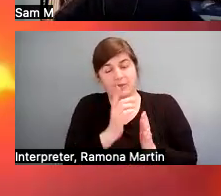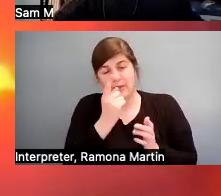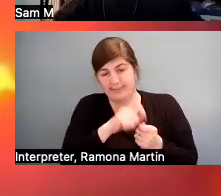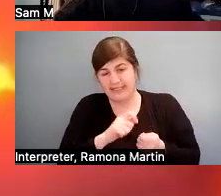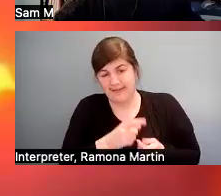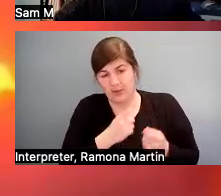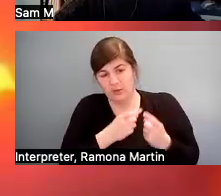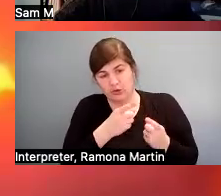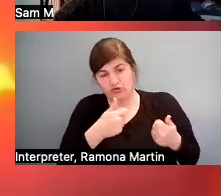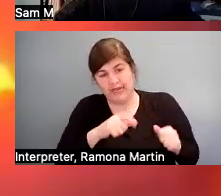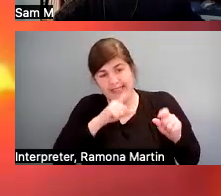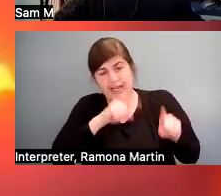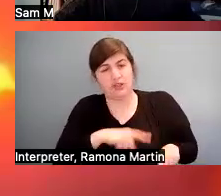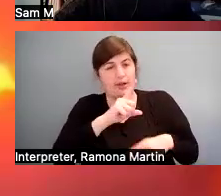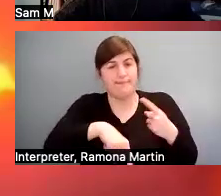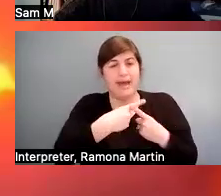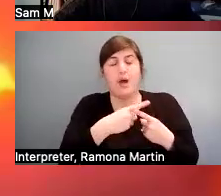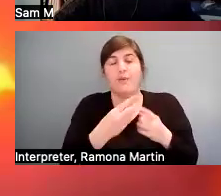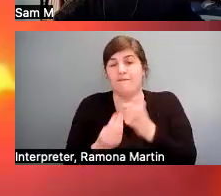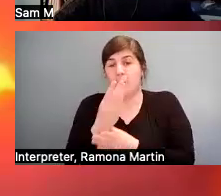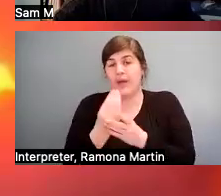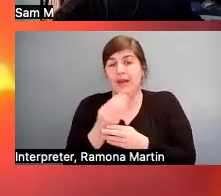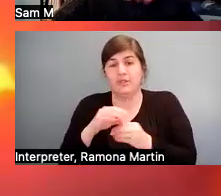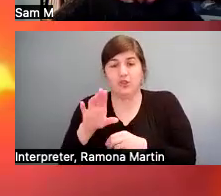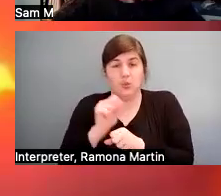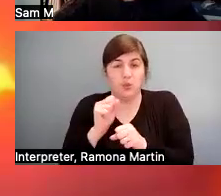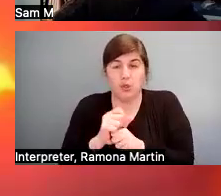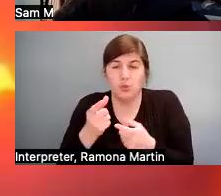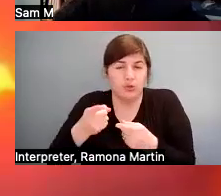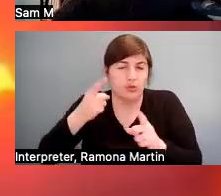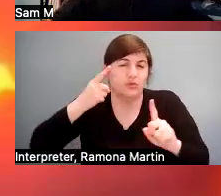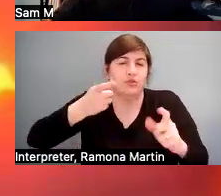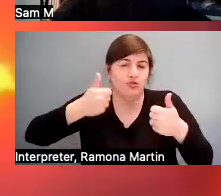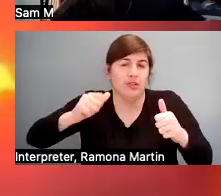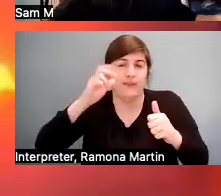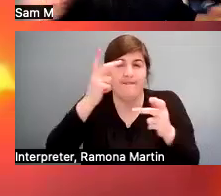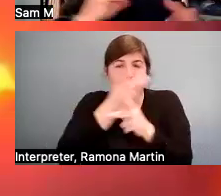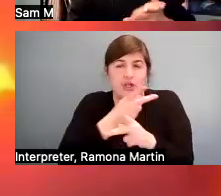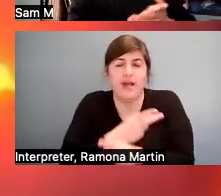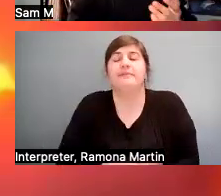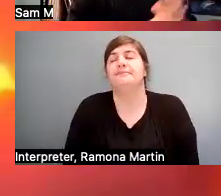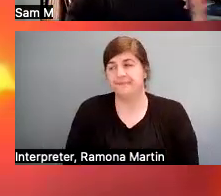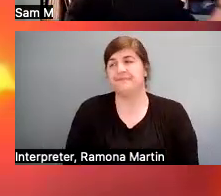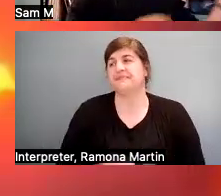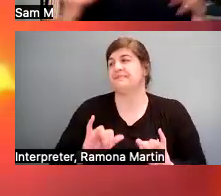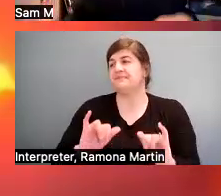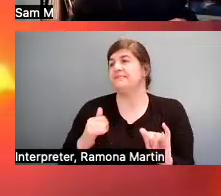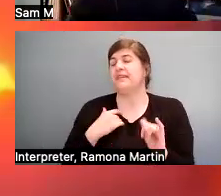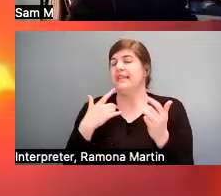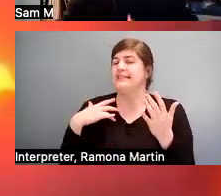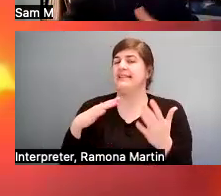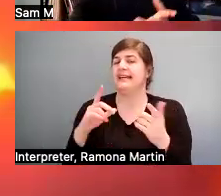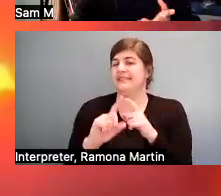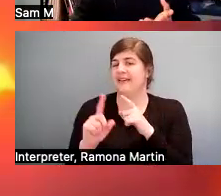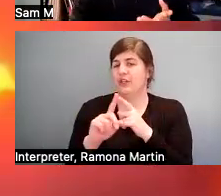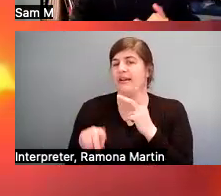you are trying to answer about volcanoes in your work? Yeah, so I've studied a mixture of volcanoes on land and in the